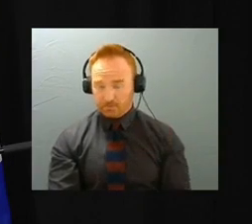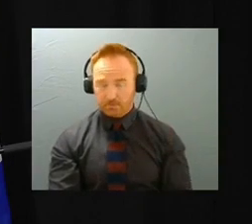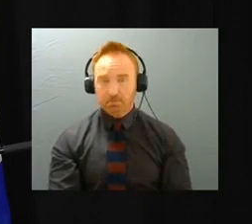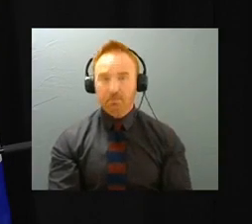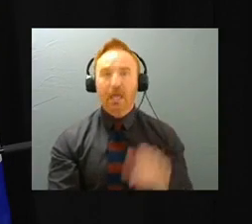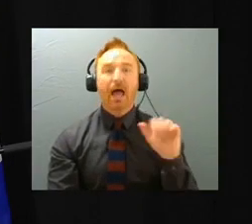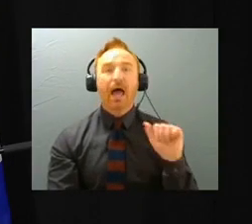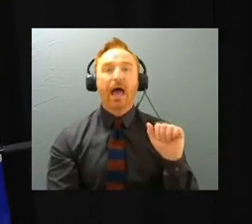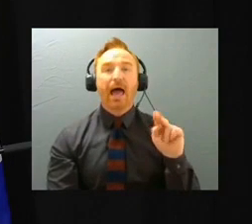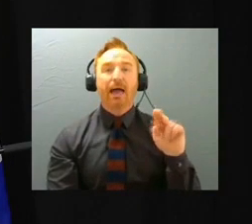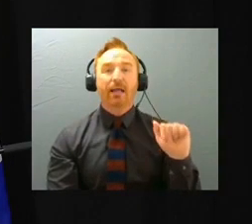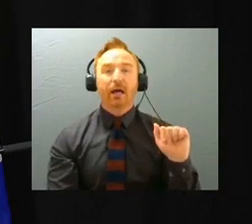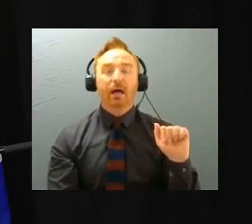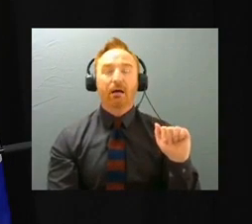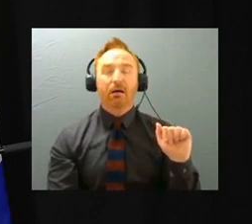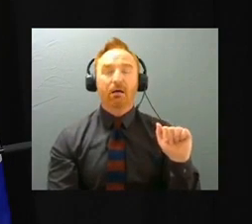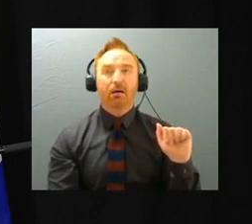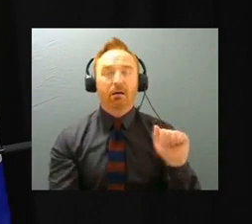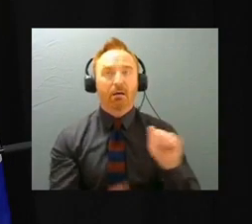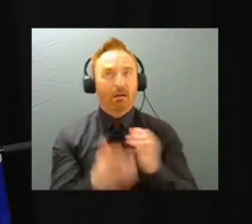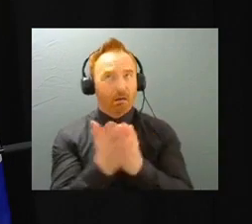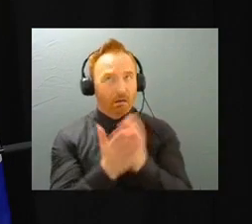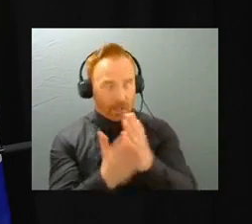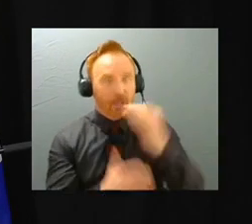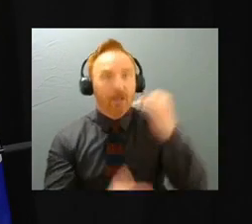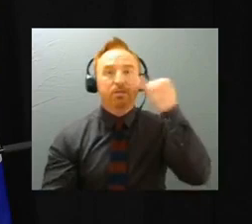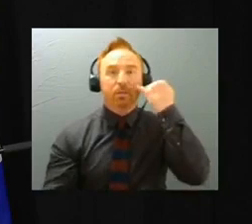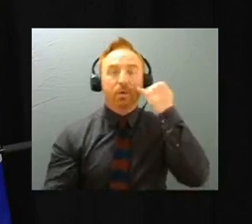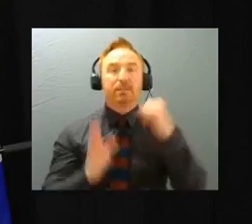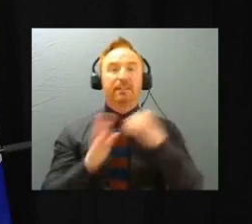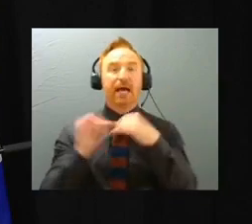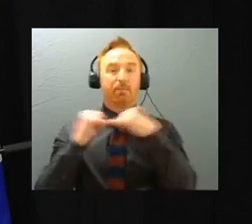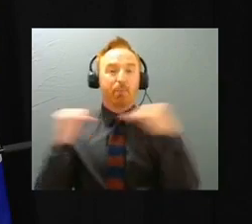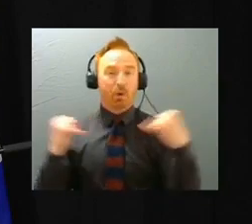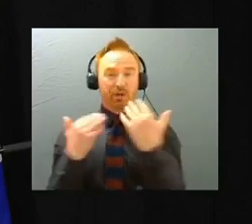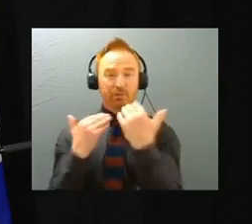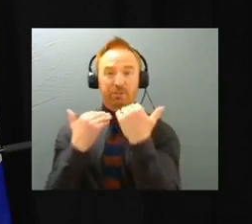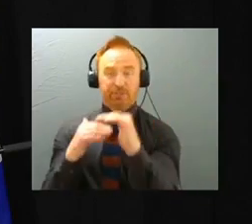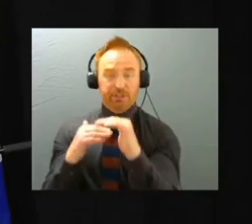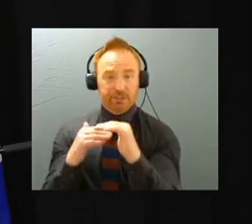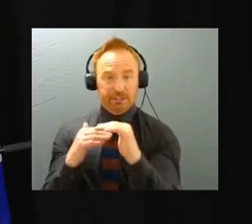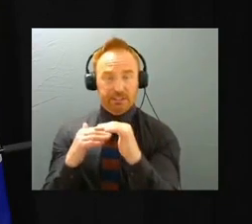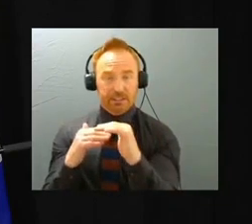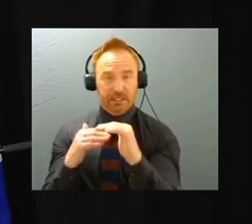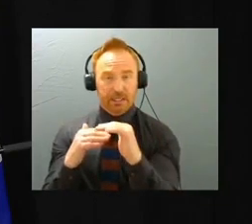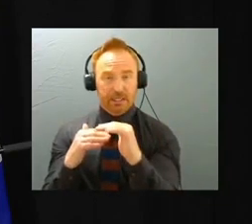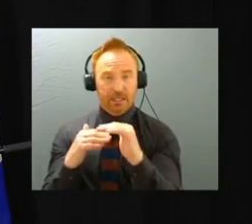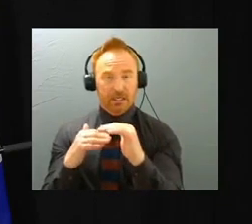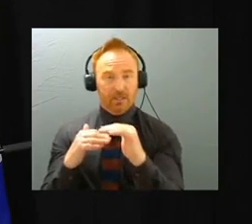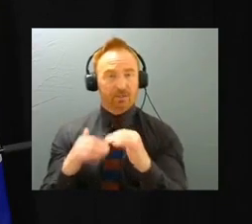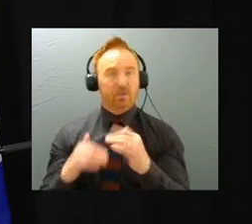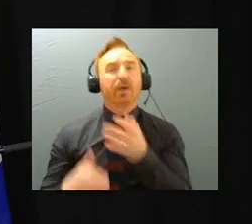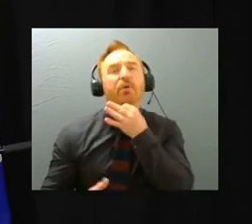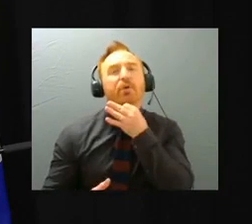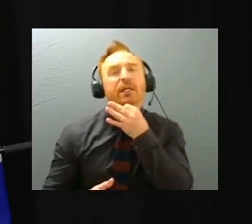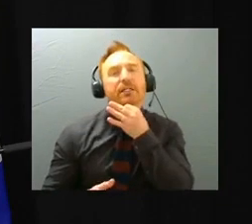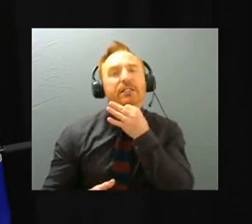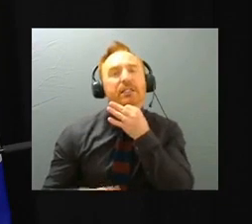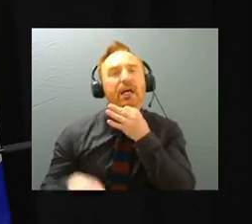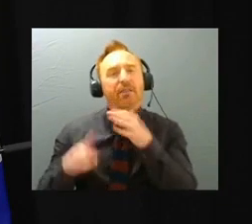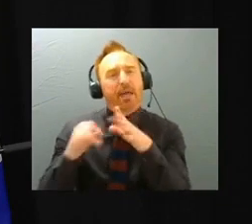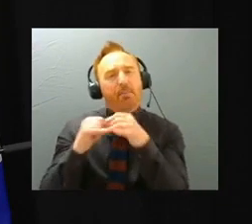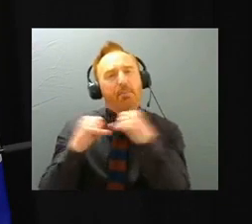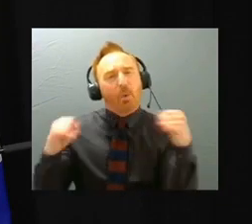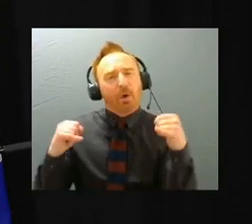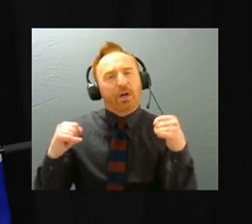with those border restrictions in place, what northern residents are these border loosening measures really for?